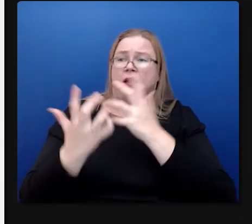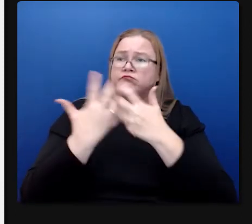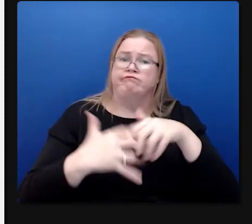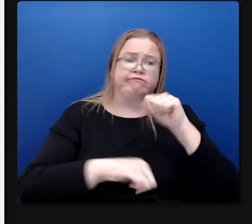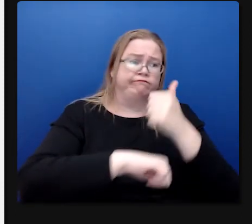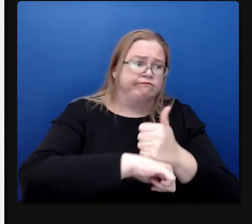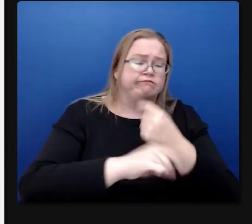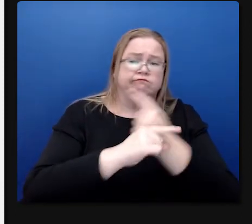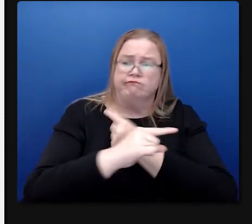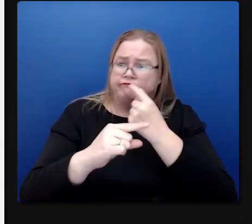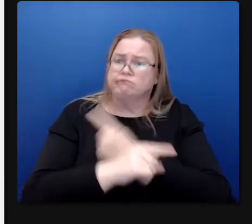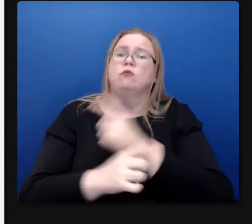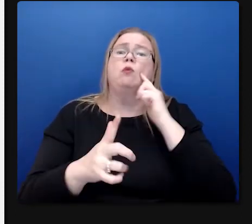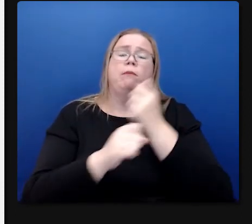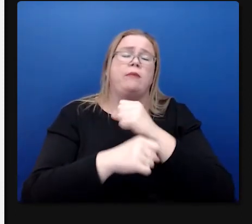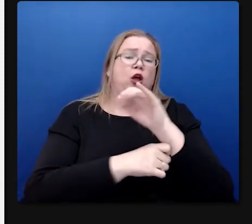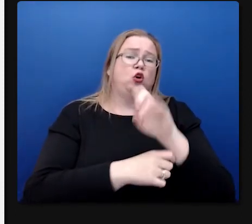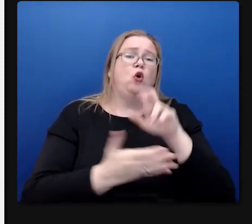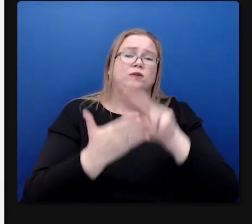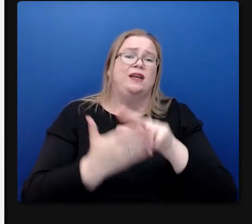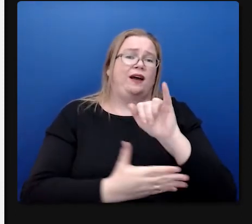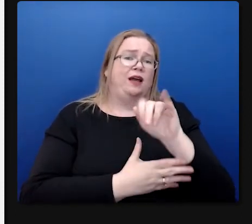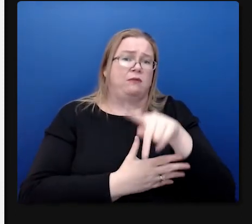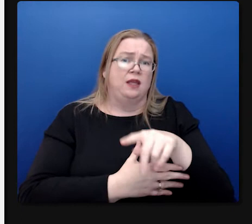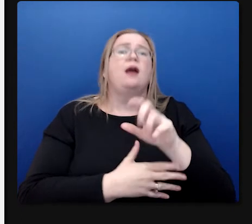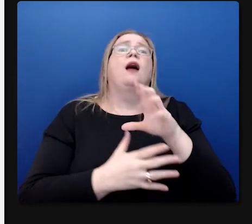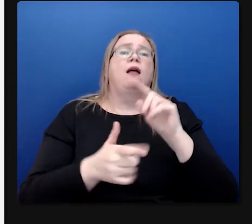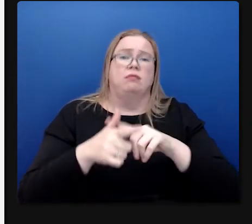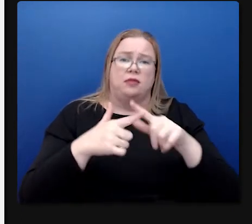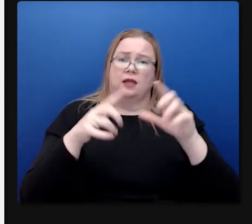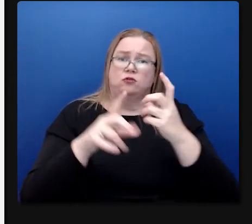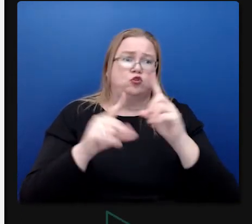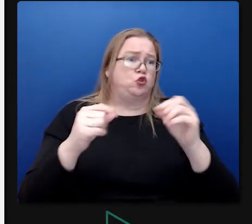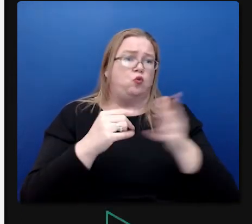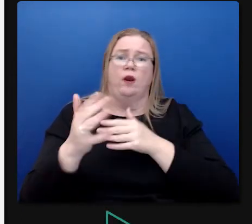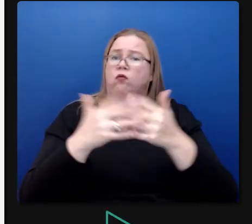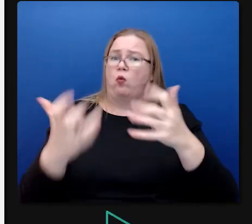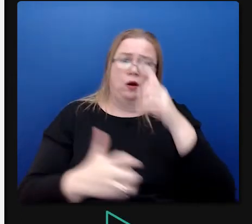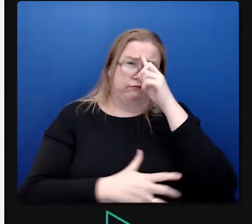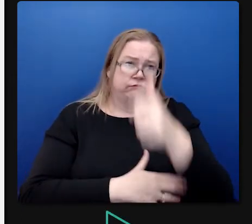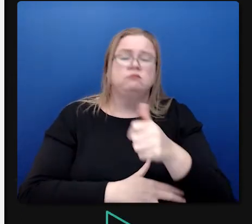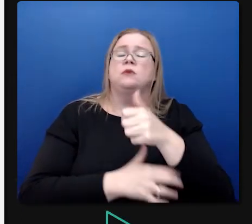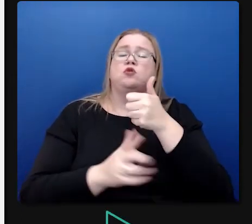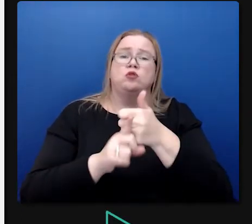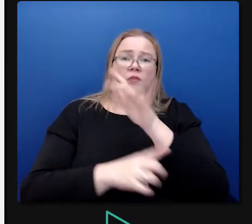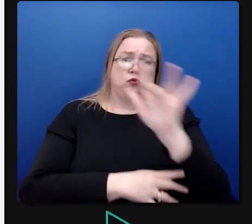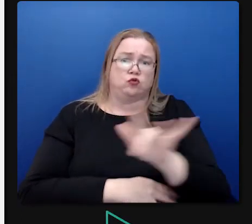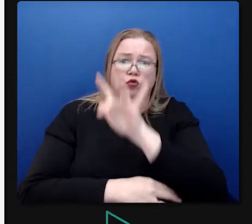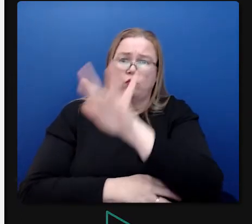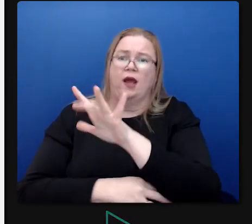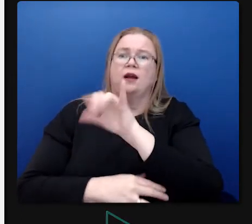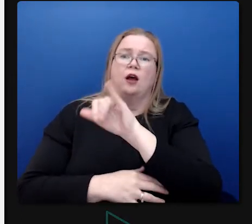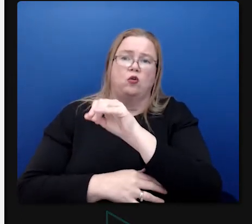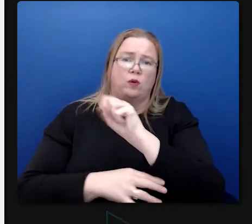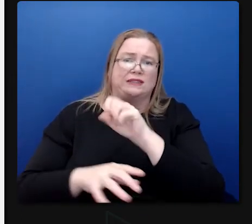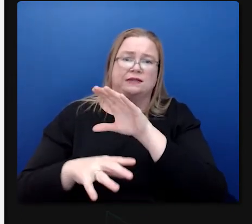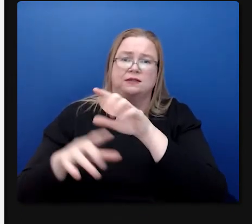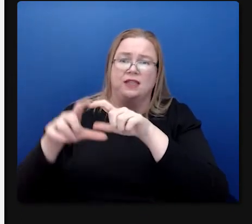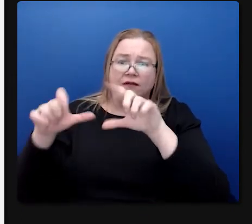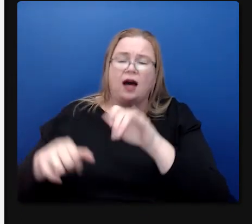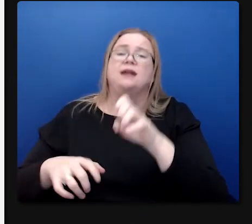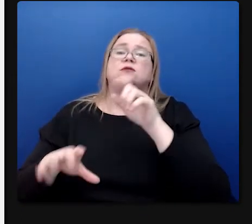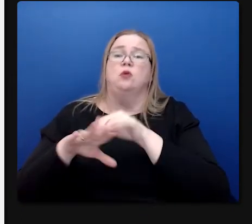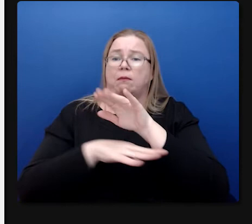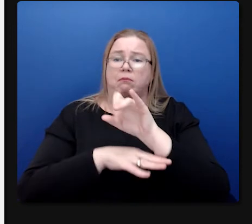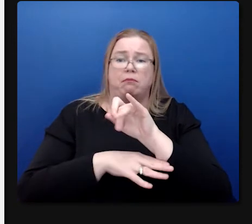up properly, is going to produce a code-signed IPA that you can then do whatever you want with. You can manually drag that to an iOS device. You can submit it to